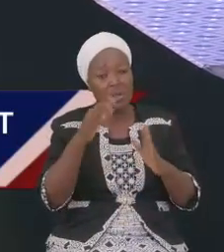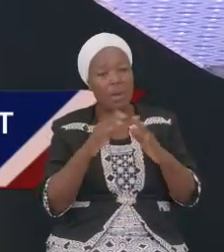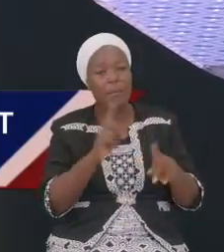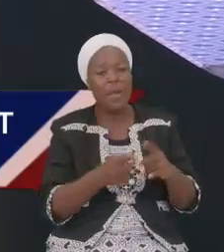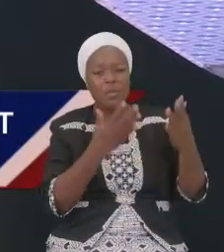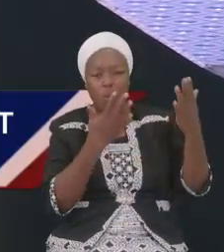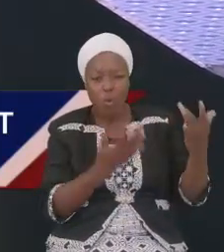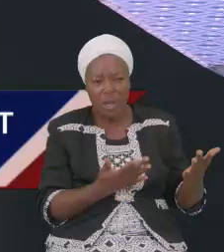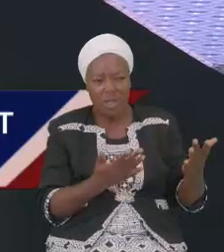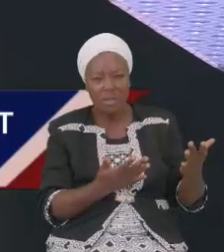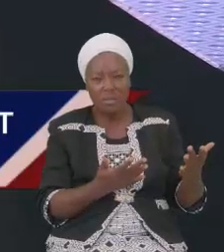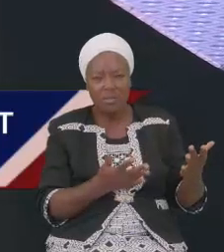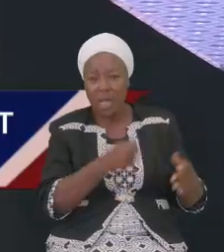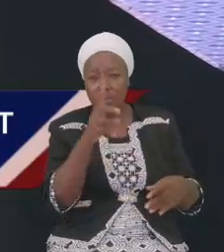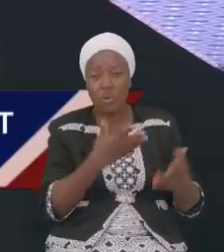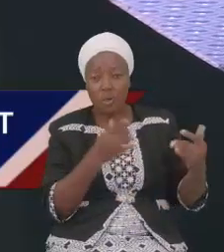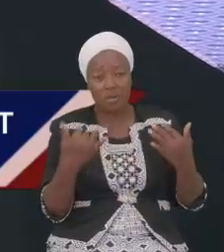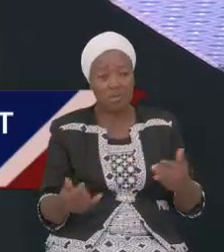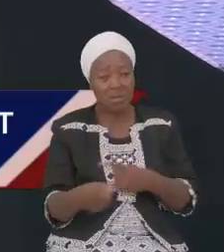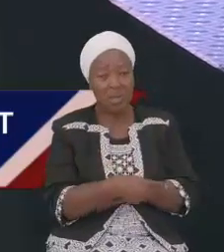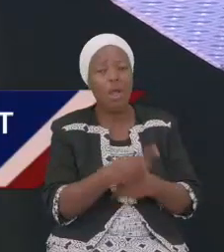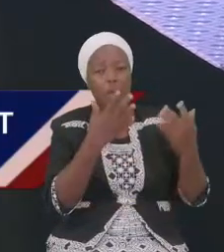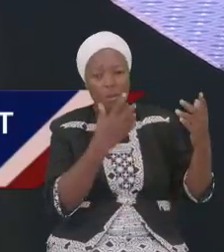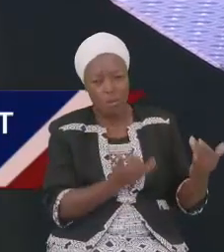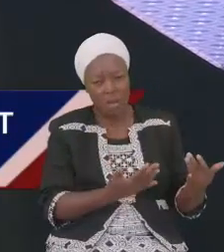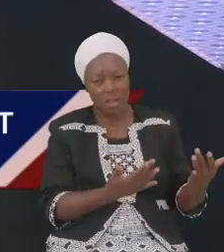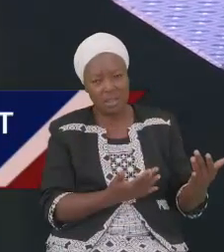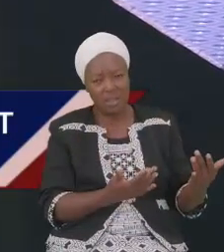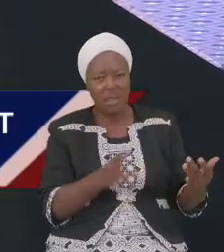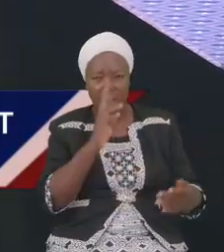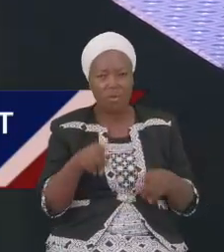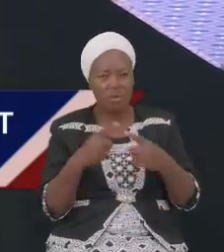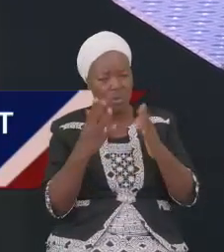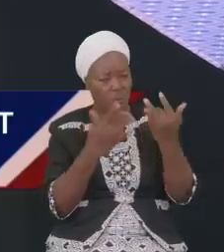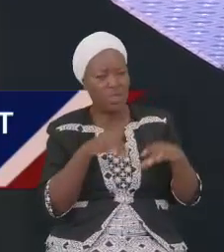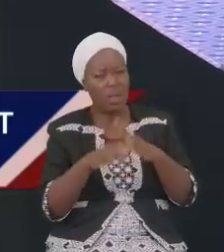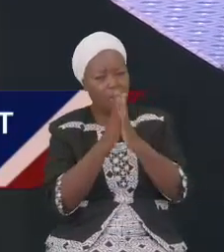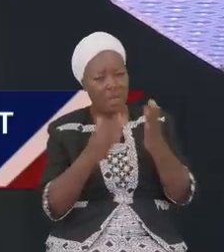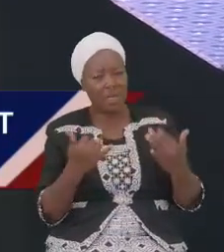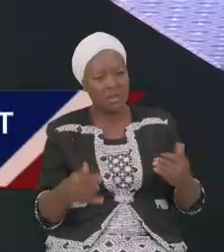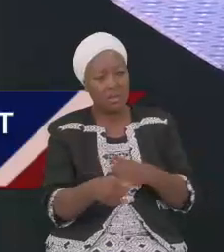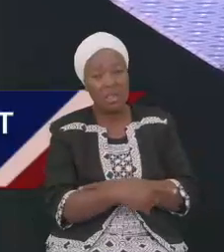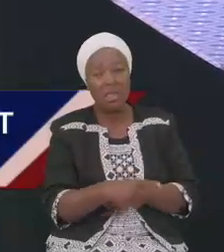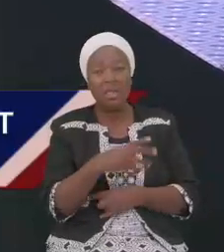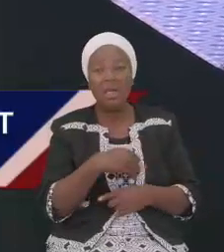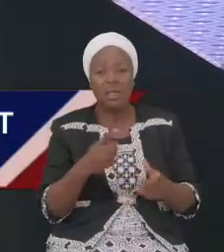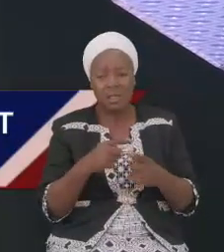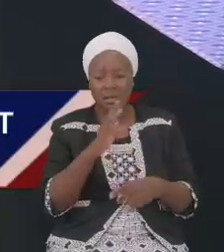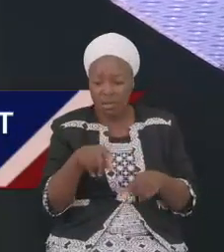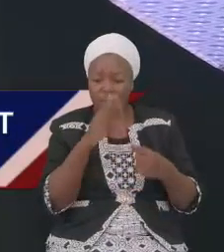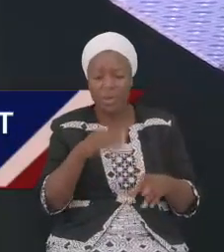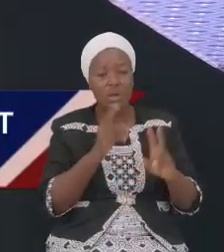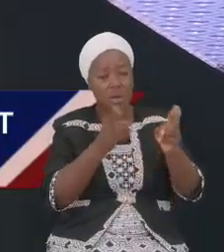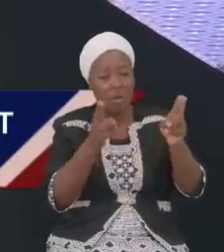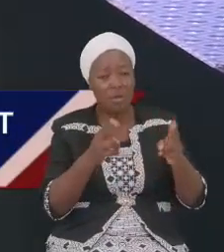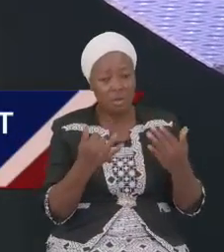wait. Anybody waiting today? But wait. Are we waiting in prayer today? But wait. Are we not in a hurry today? But